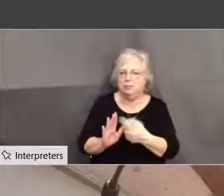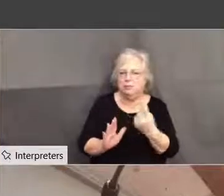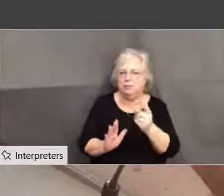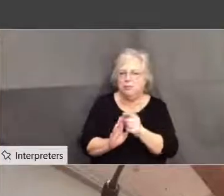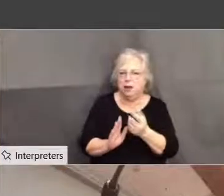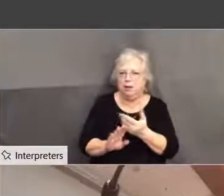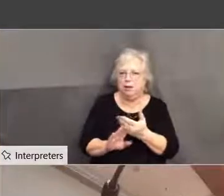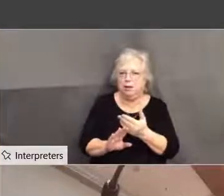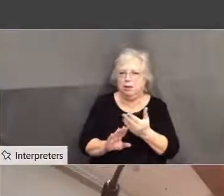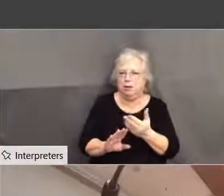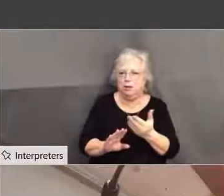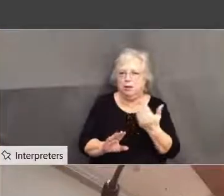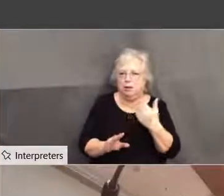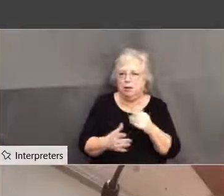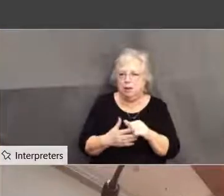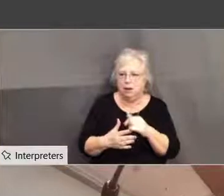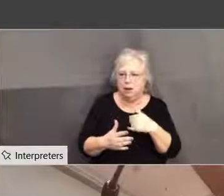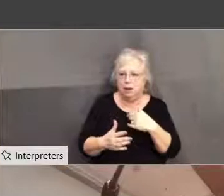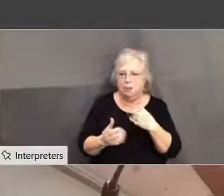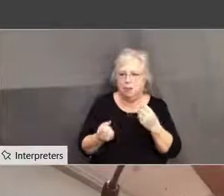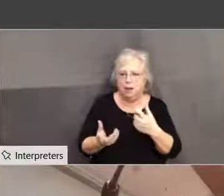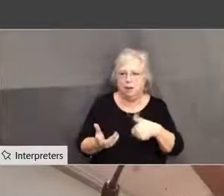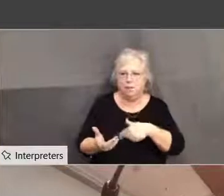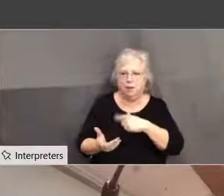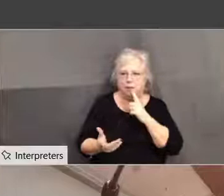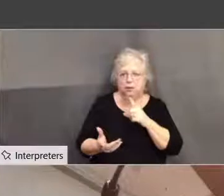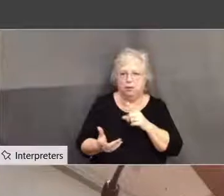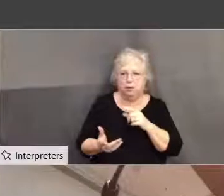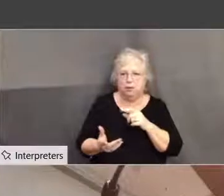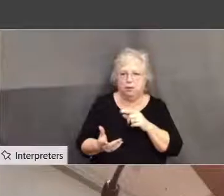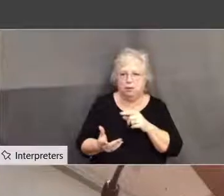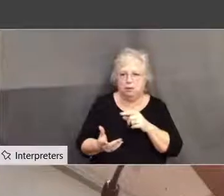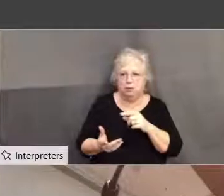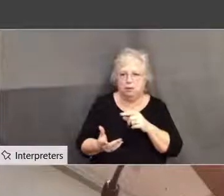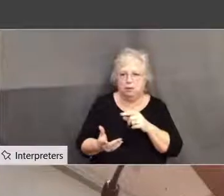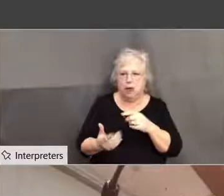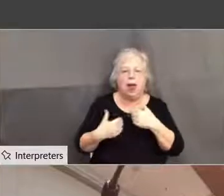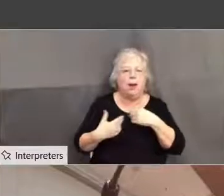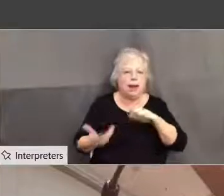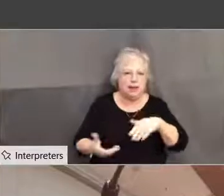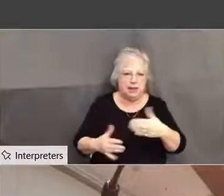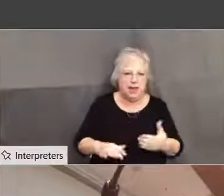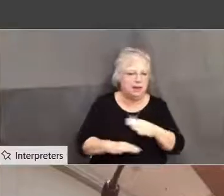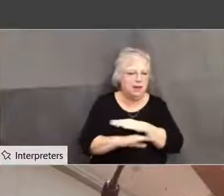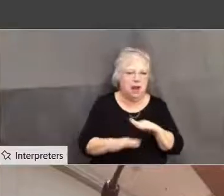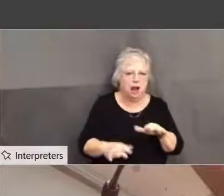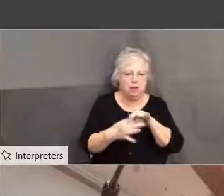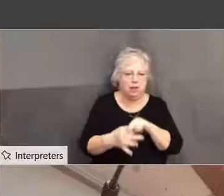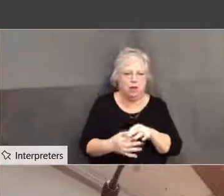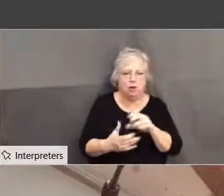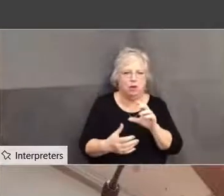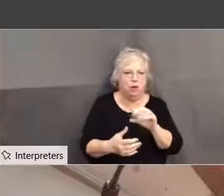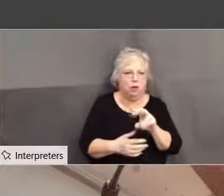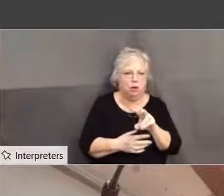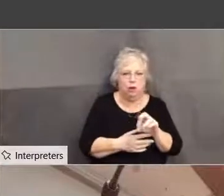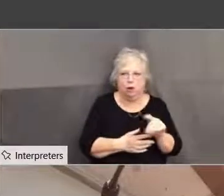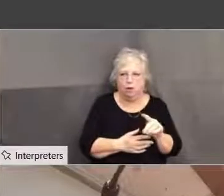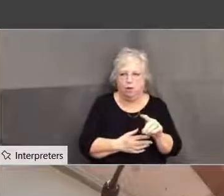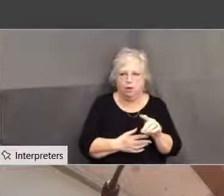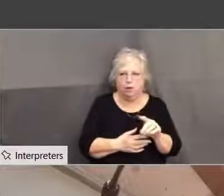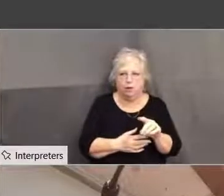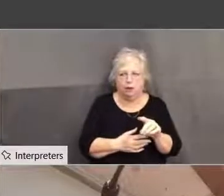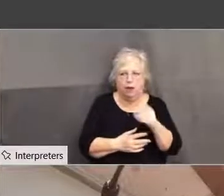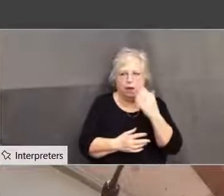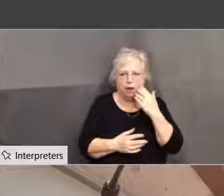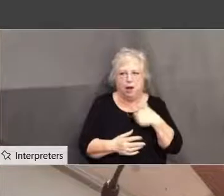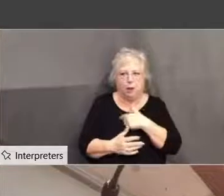of deaths we're having are not COVID-related. And I don't know how we quantify the value of a life. I know we had a